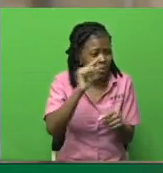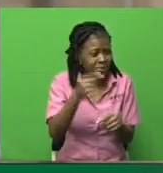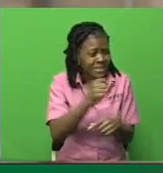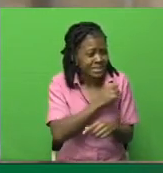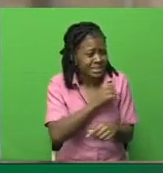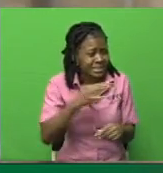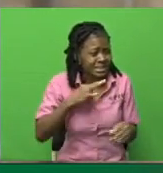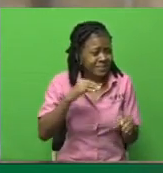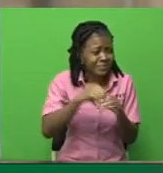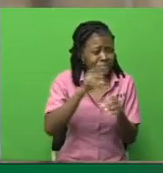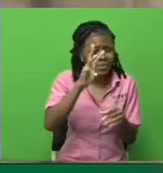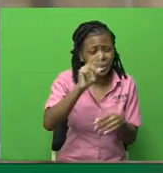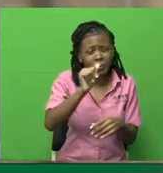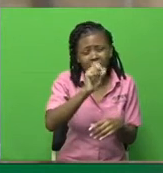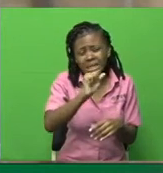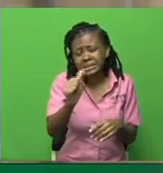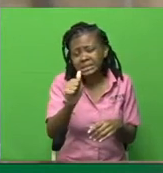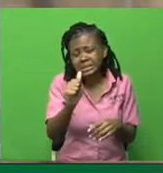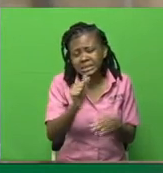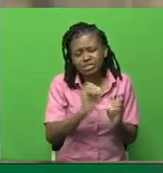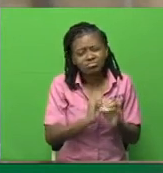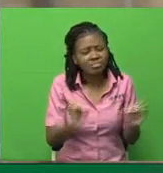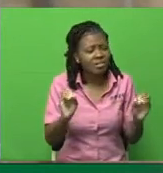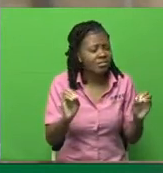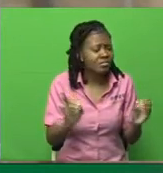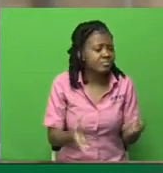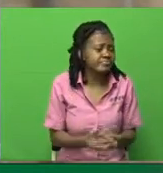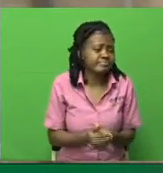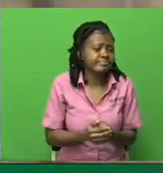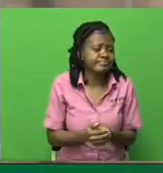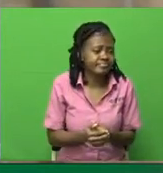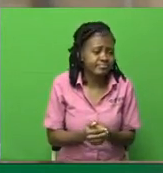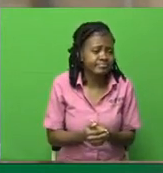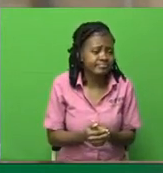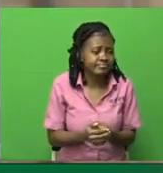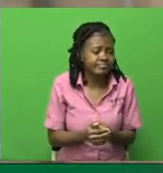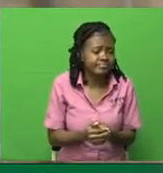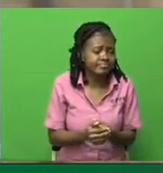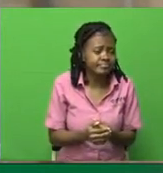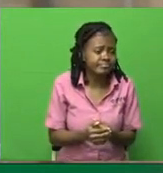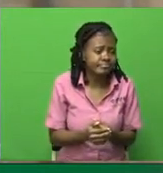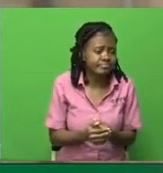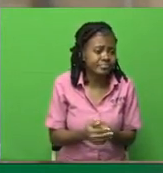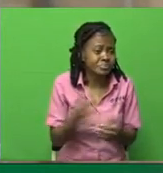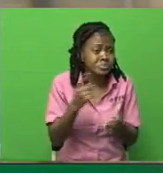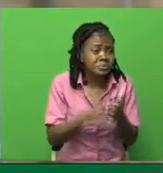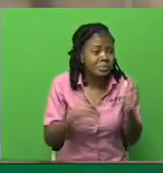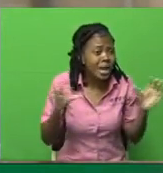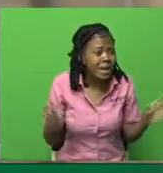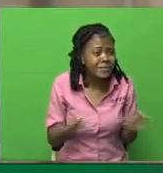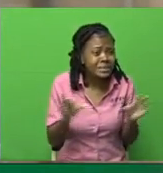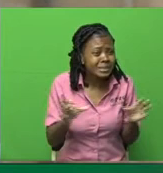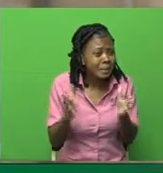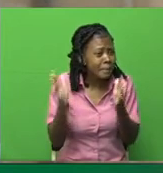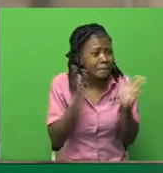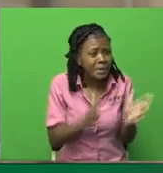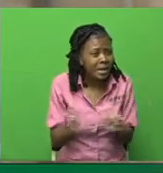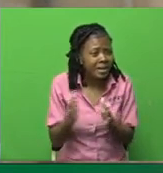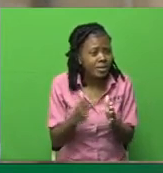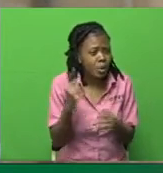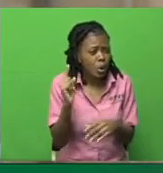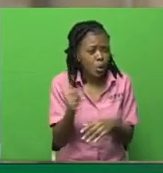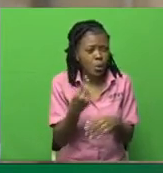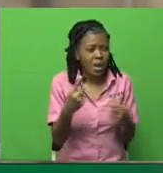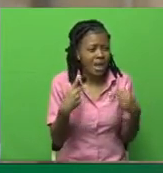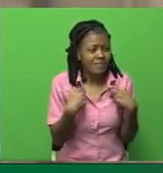employees inside of us I'm not aware of it I am not aware of it what action plan there is one action plan approved by the government of